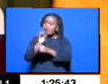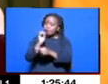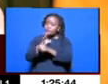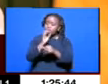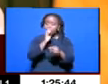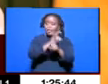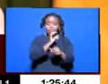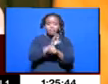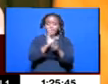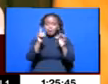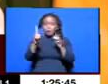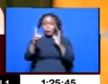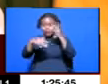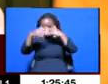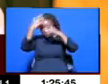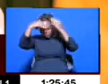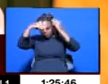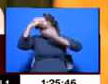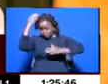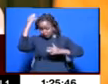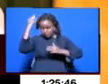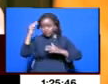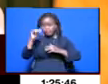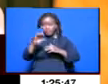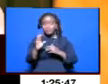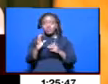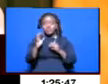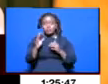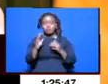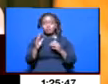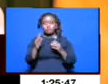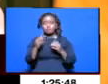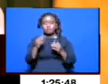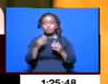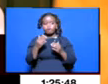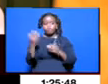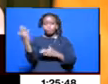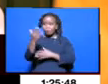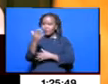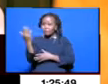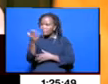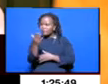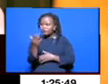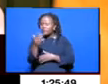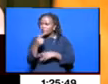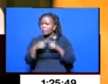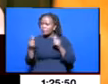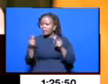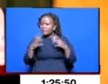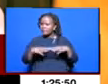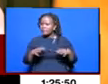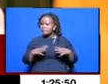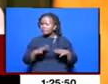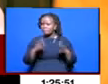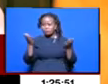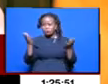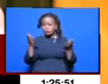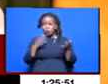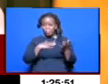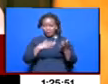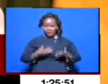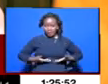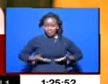Migai Akech in his amicus brief, not to anjikunize, no, but that's my expression, not